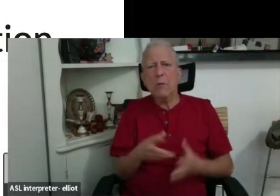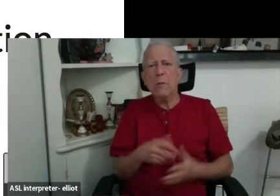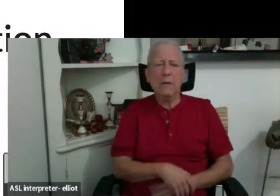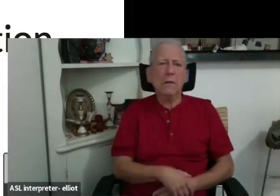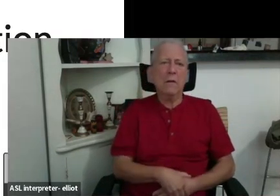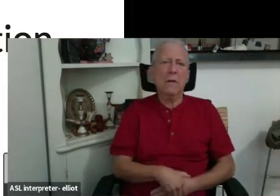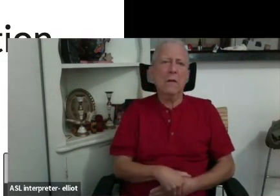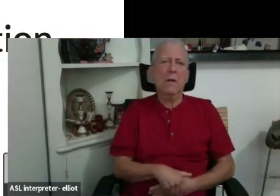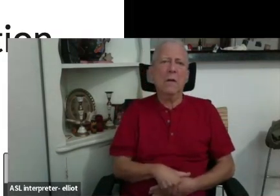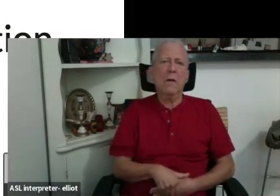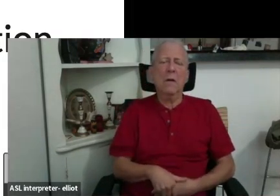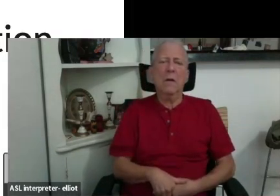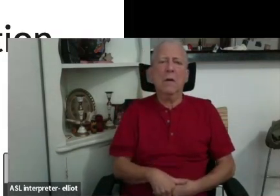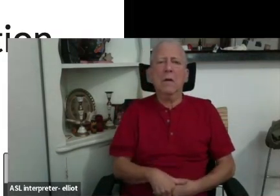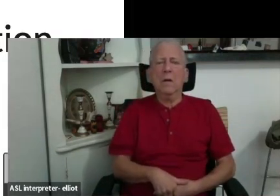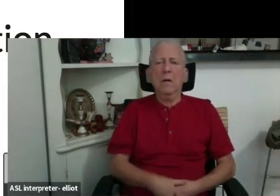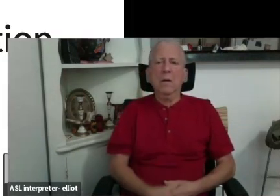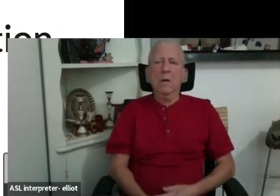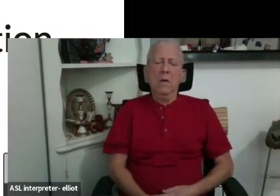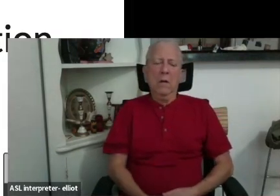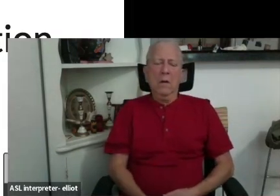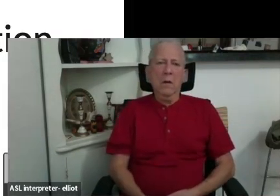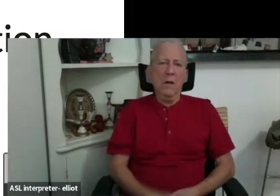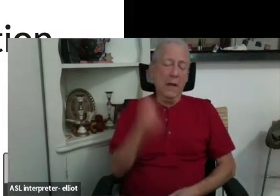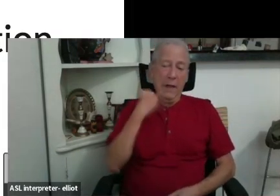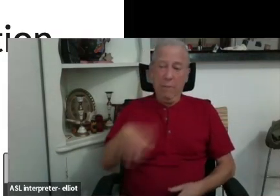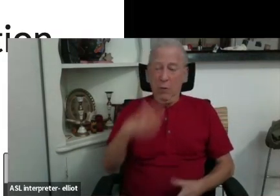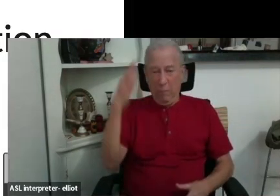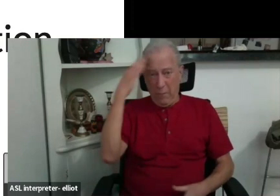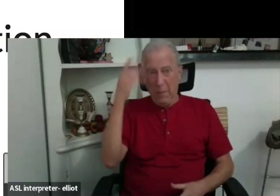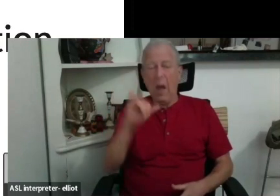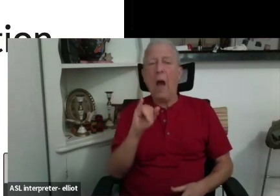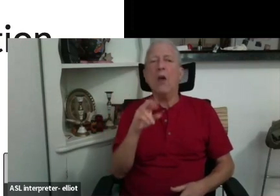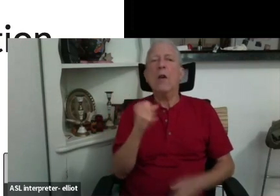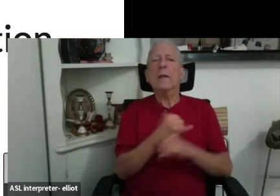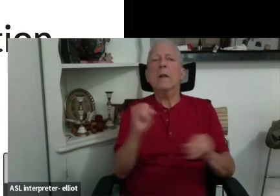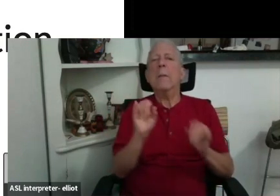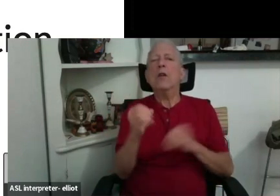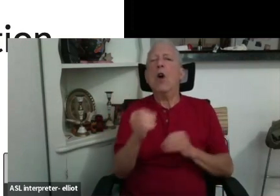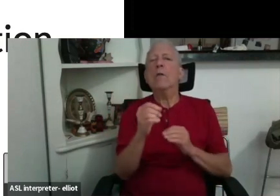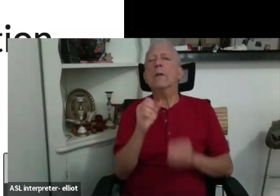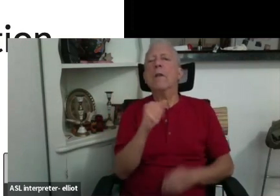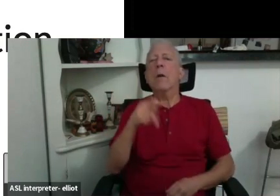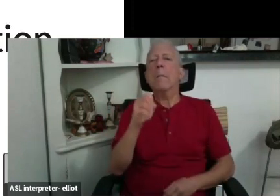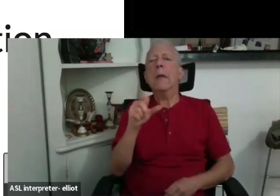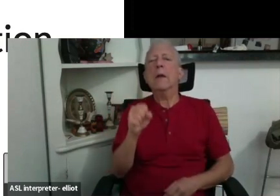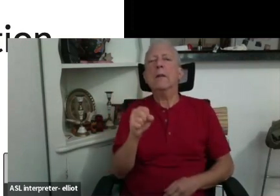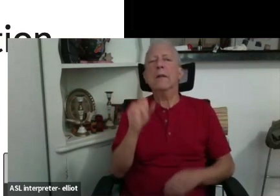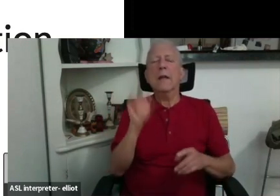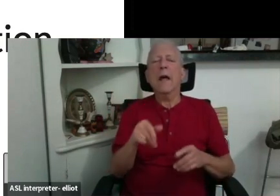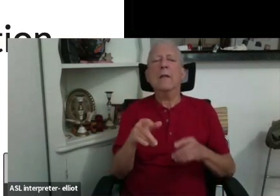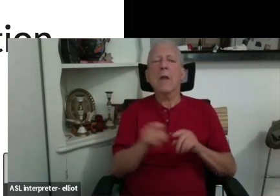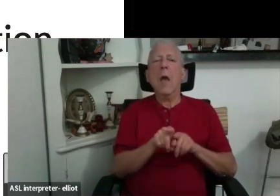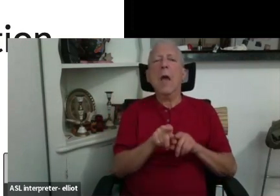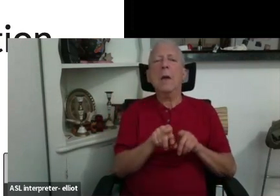And for those who aren't familiar with this board, so IRS Independent Office of Appeals is a branch